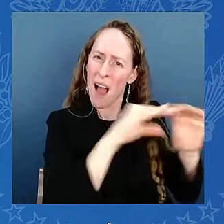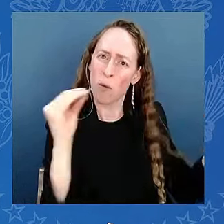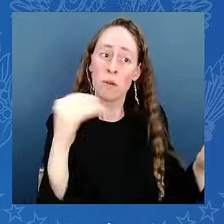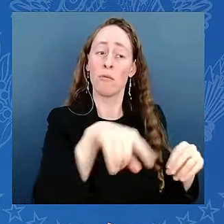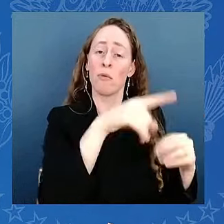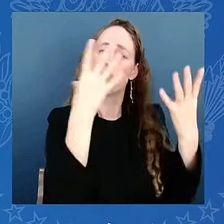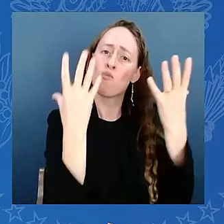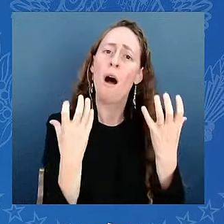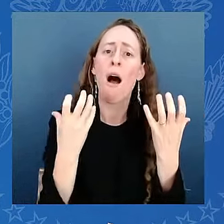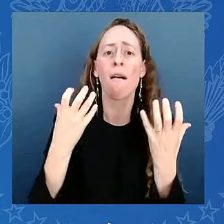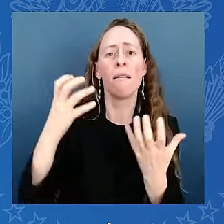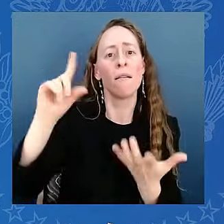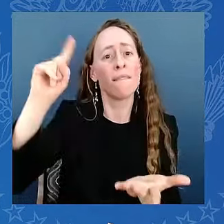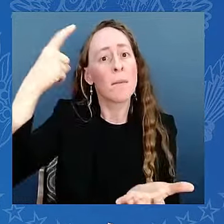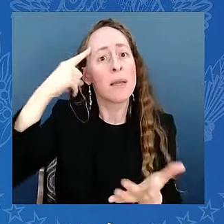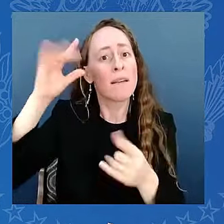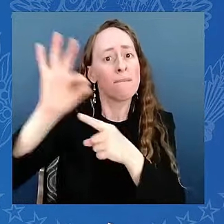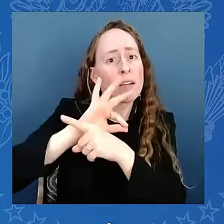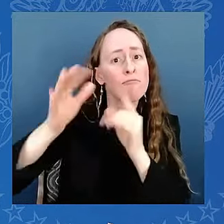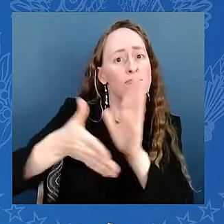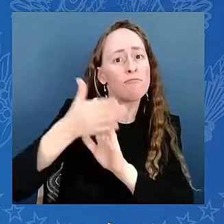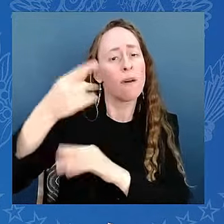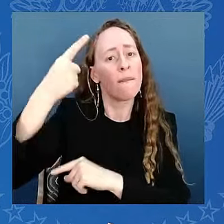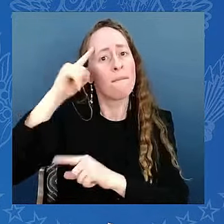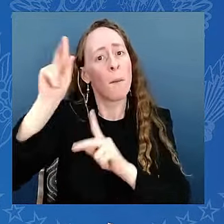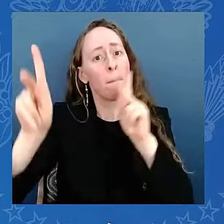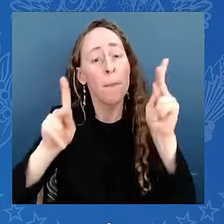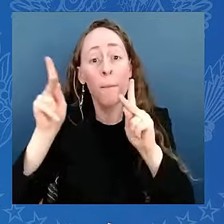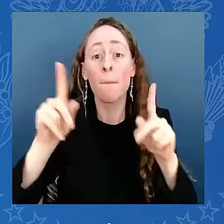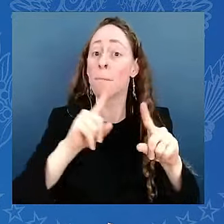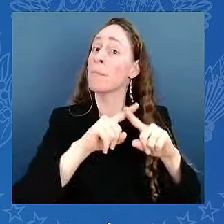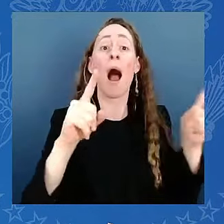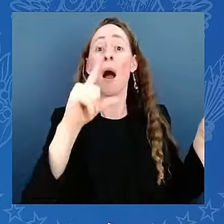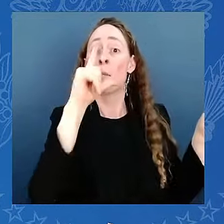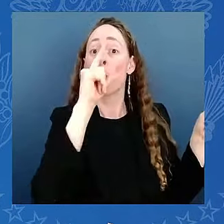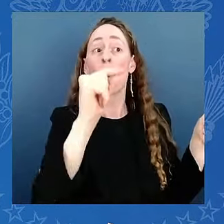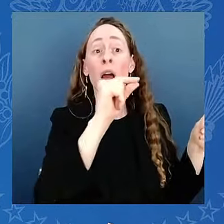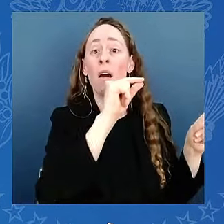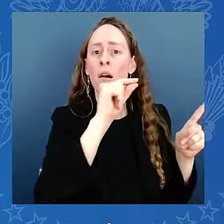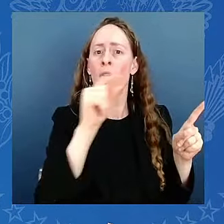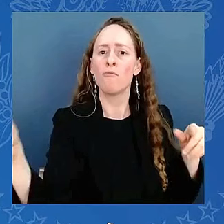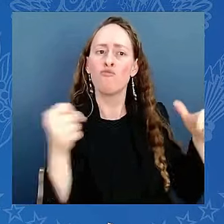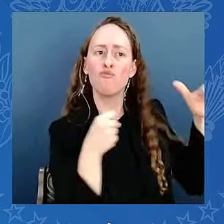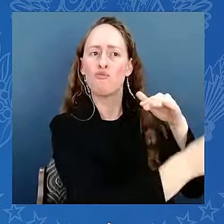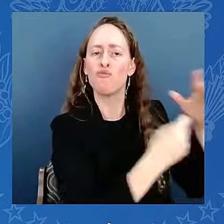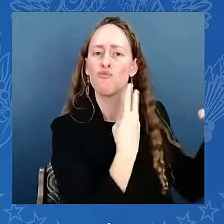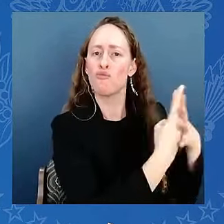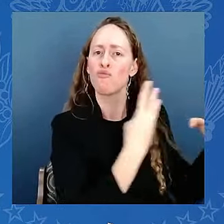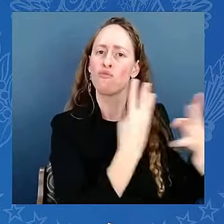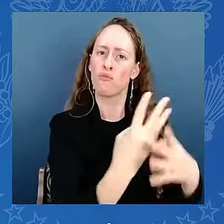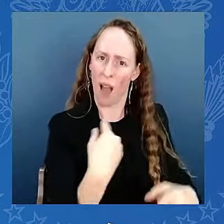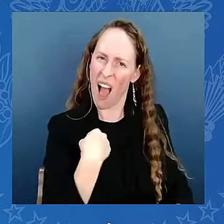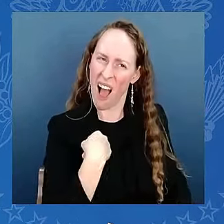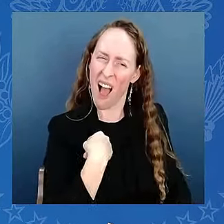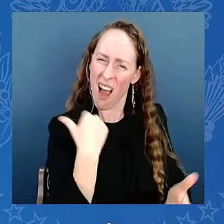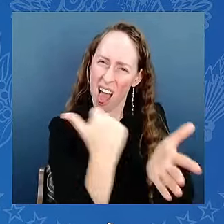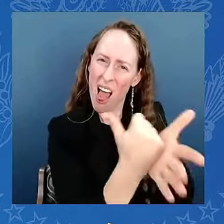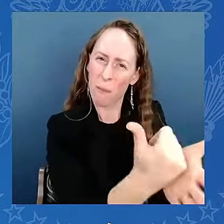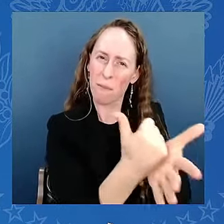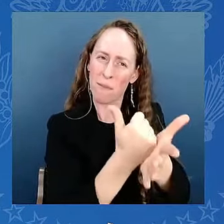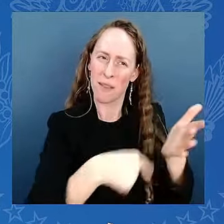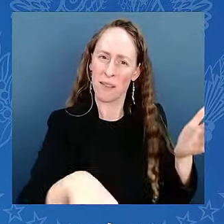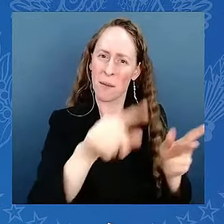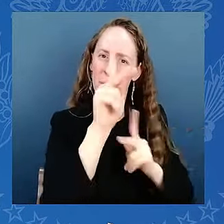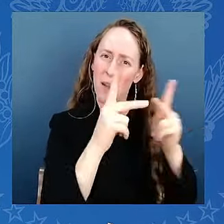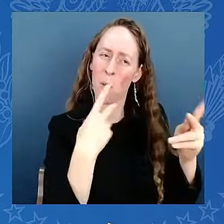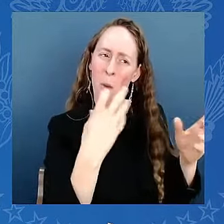well. That's who we are in the United States. We stand for freedom, for liberty, for justice, not